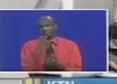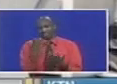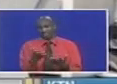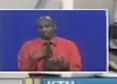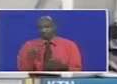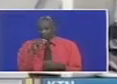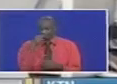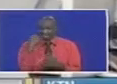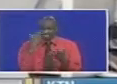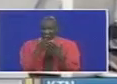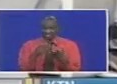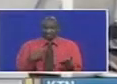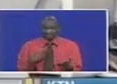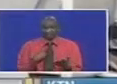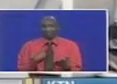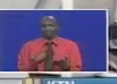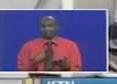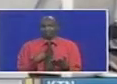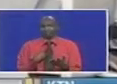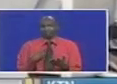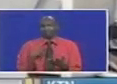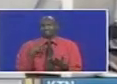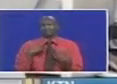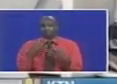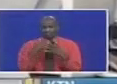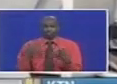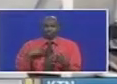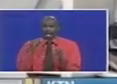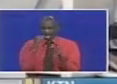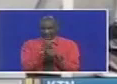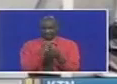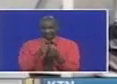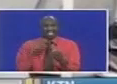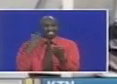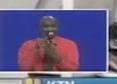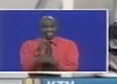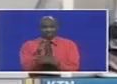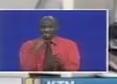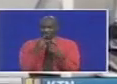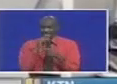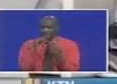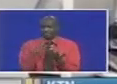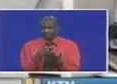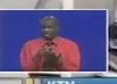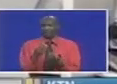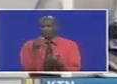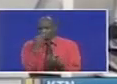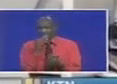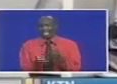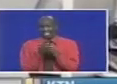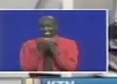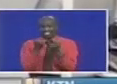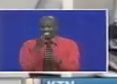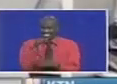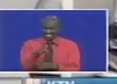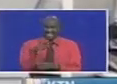then, they have at least 6-7 months until August before they can harvest. So until then, we are talking about food aid needed here